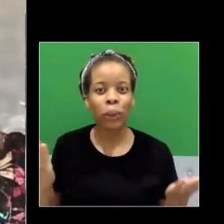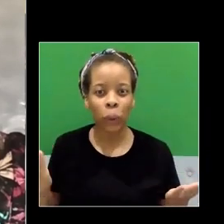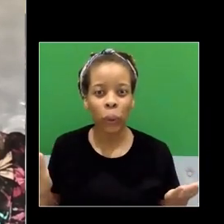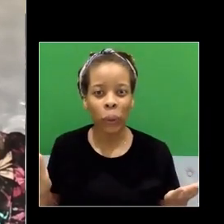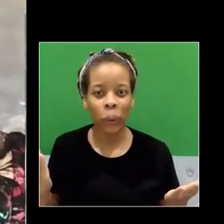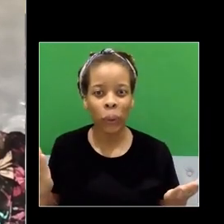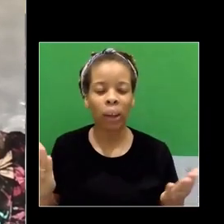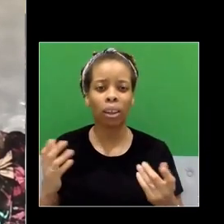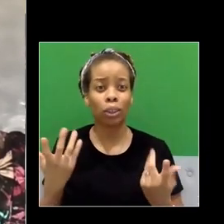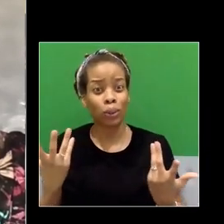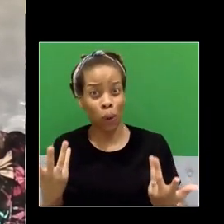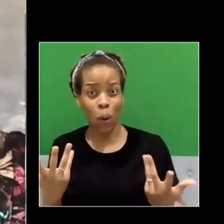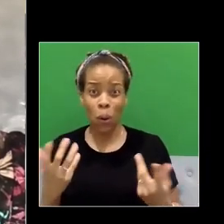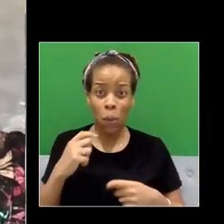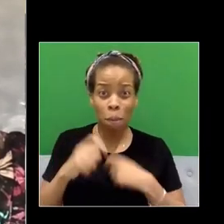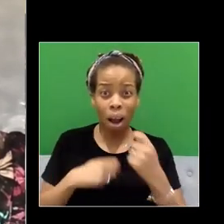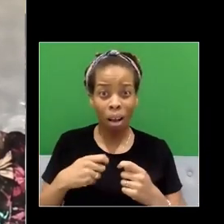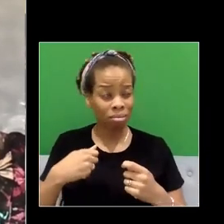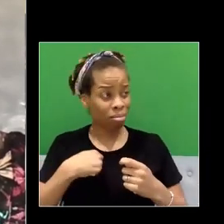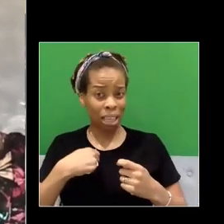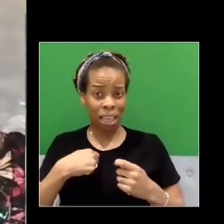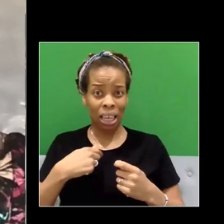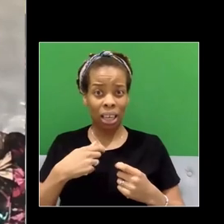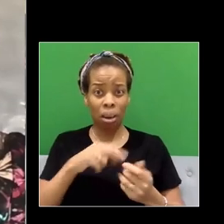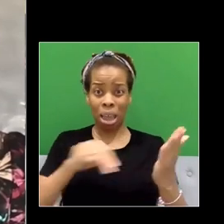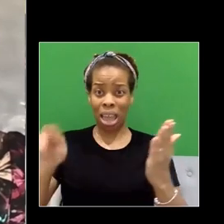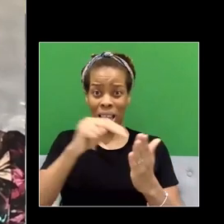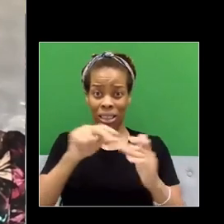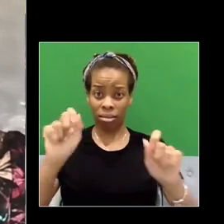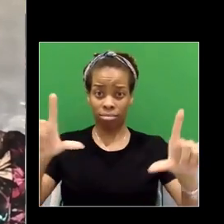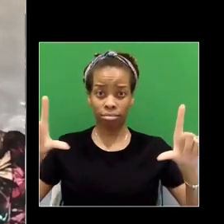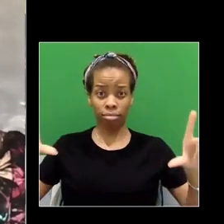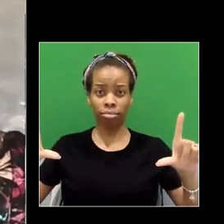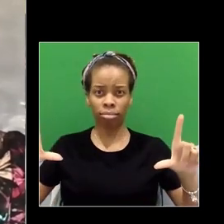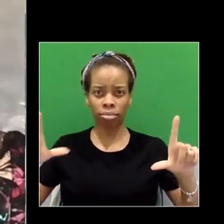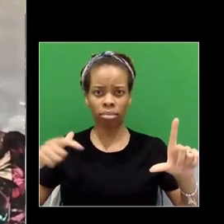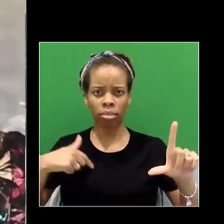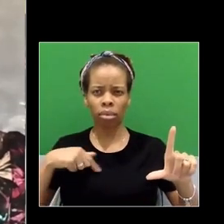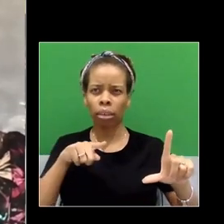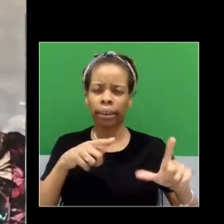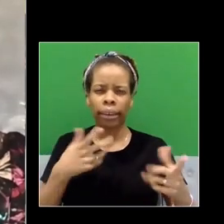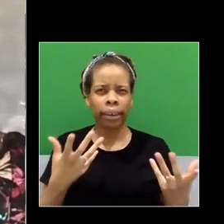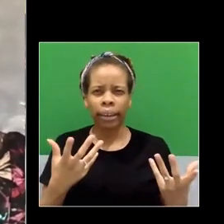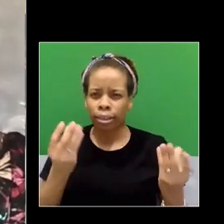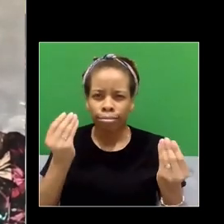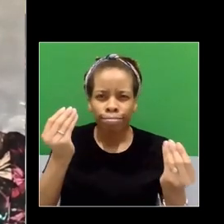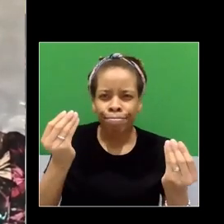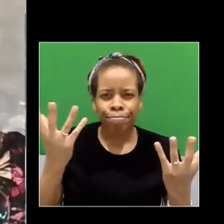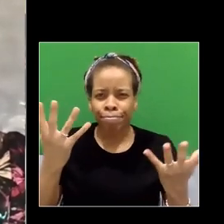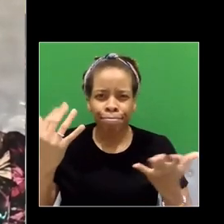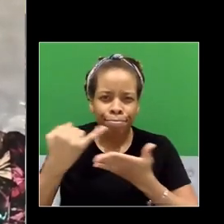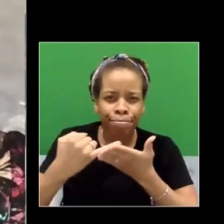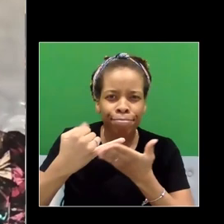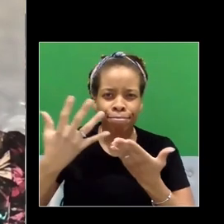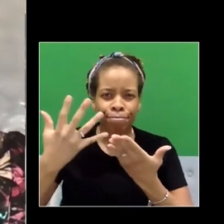way with a painting that is, you think of as a failure, I think to all the people who were